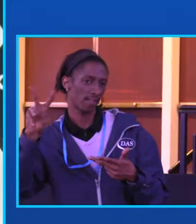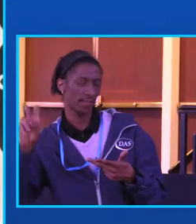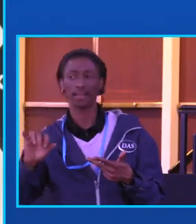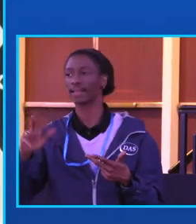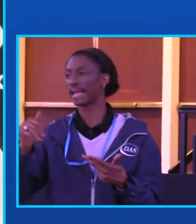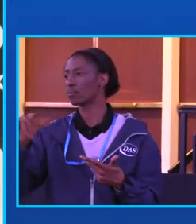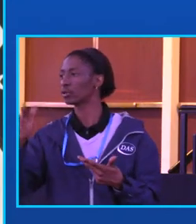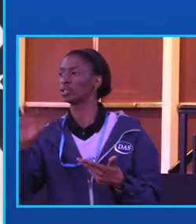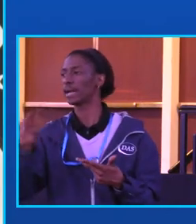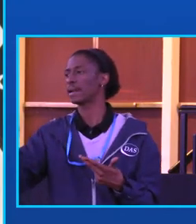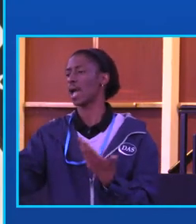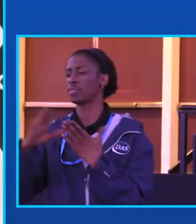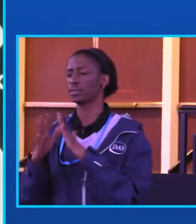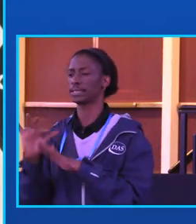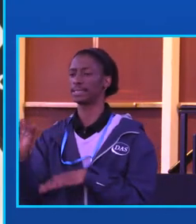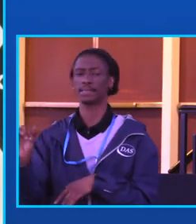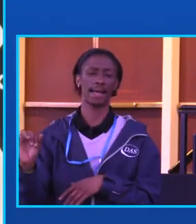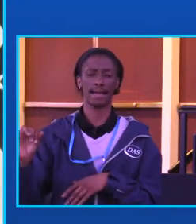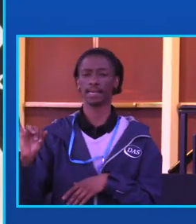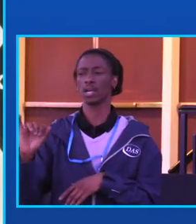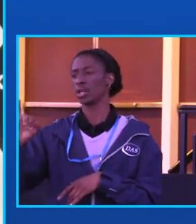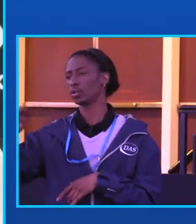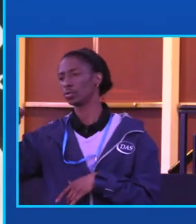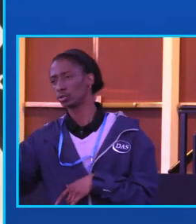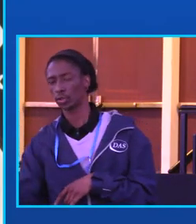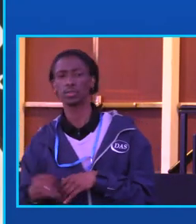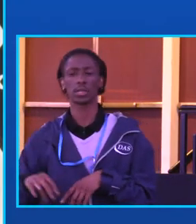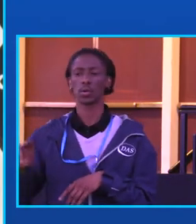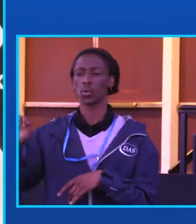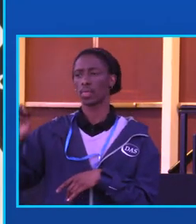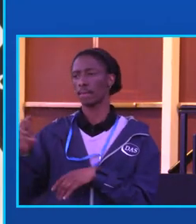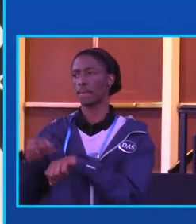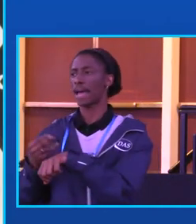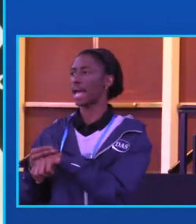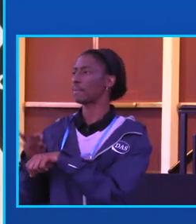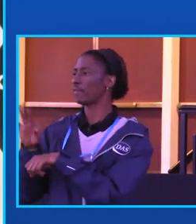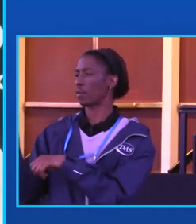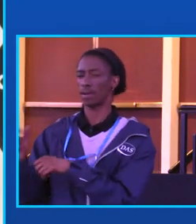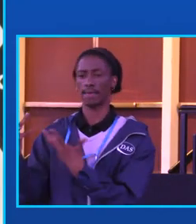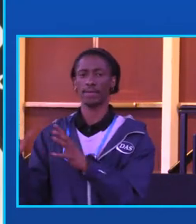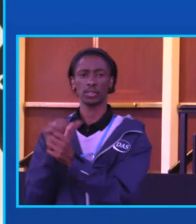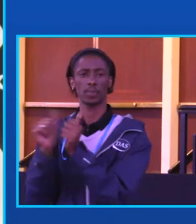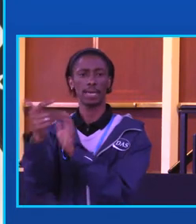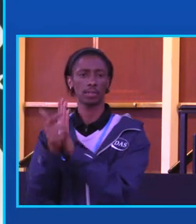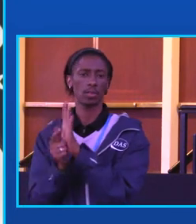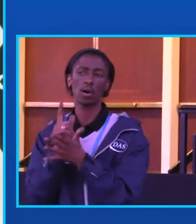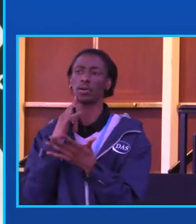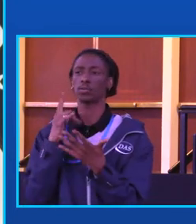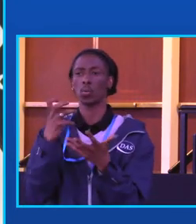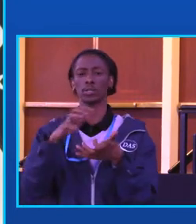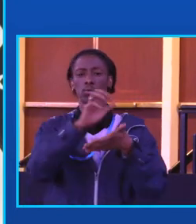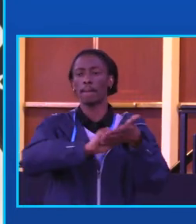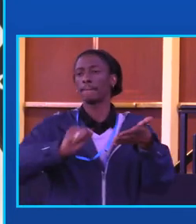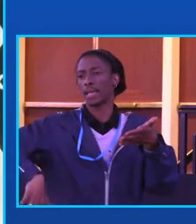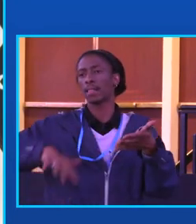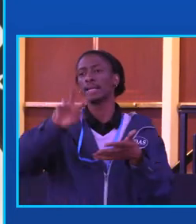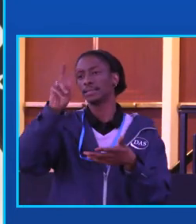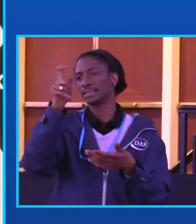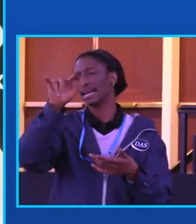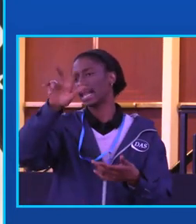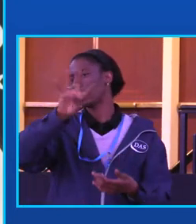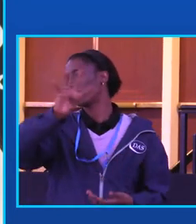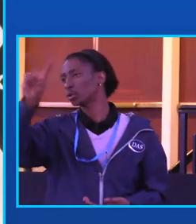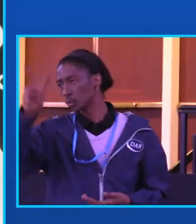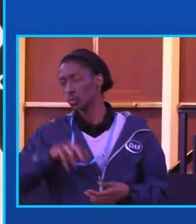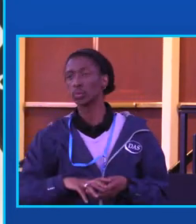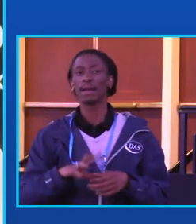cities like Irvington, New Jersey, and North Miami, Florida, have passed resolutions calling for the repeal of Title 42.